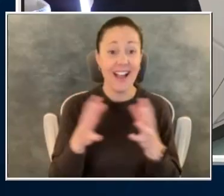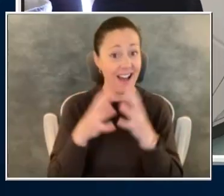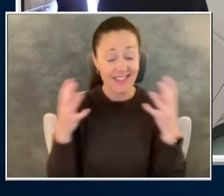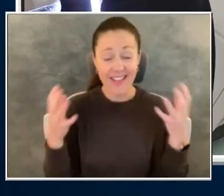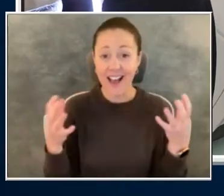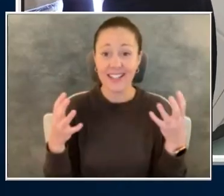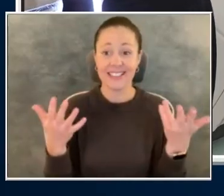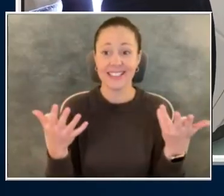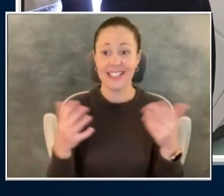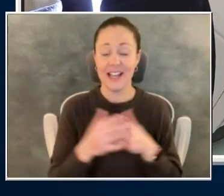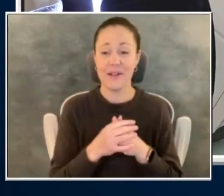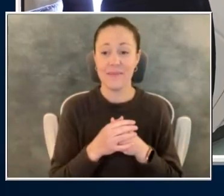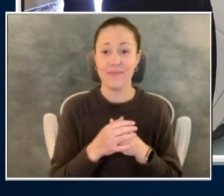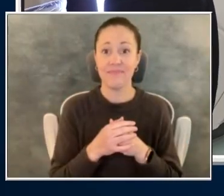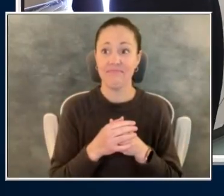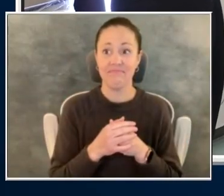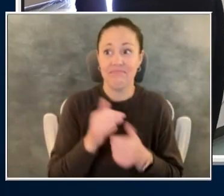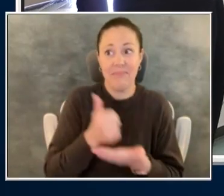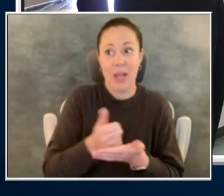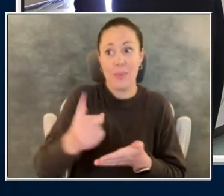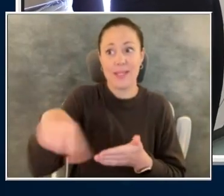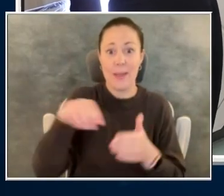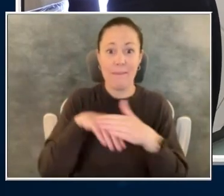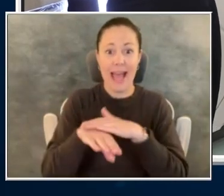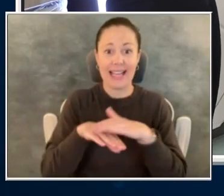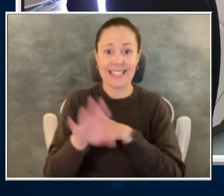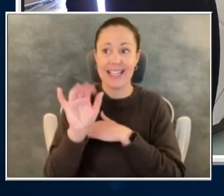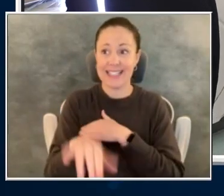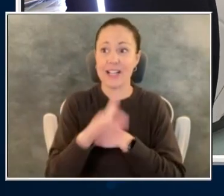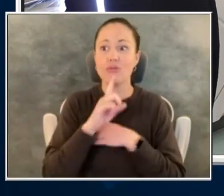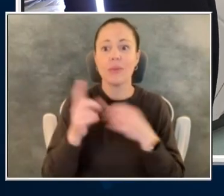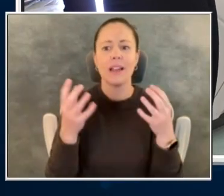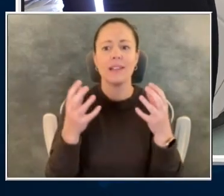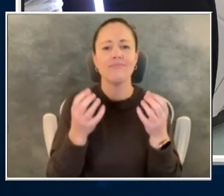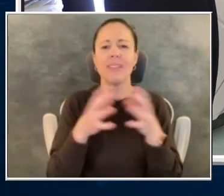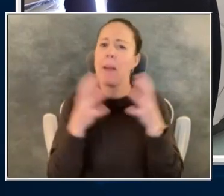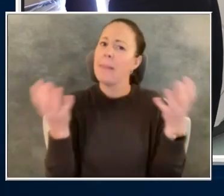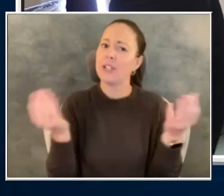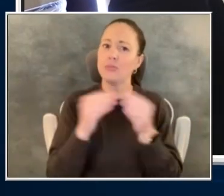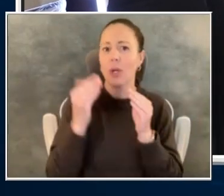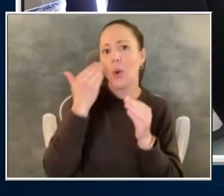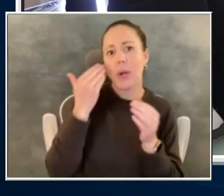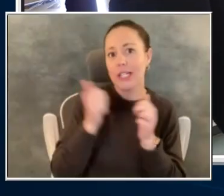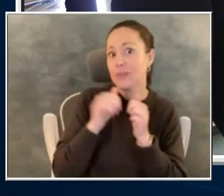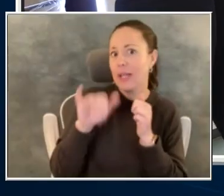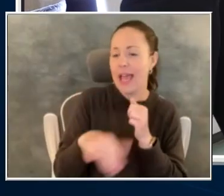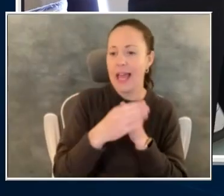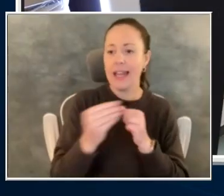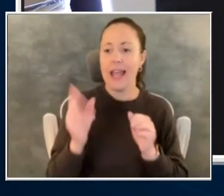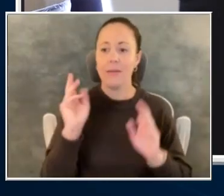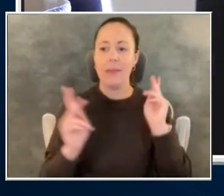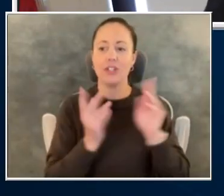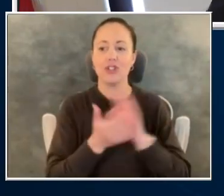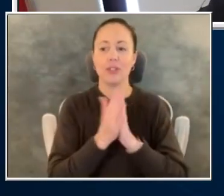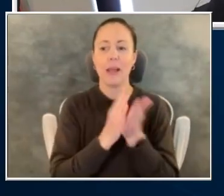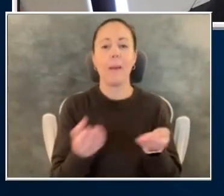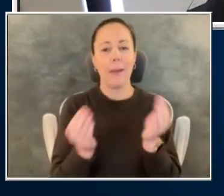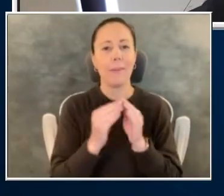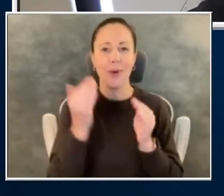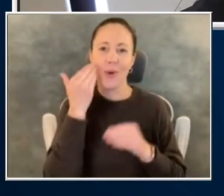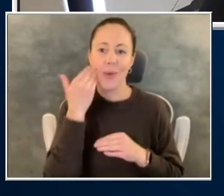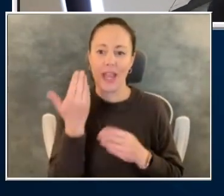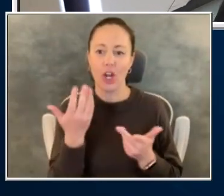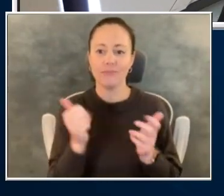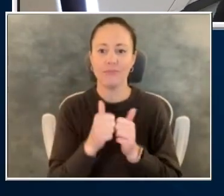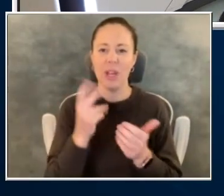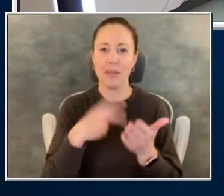for access to this. So there is a lot more awareness like that, and patients are becoming more aware through programs like this as